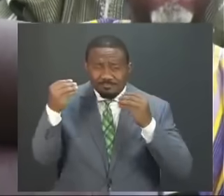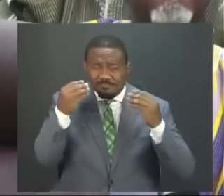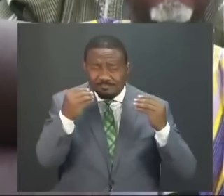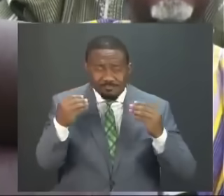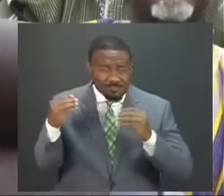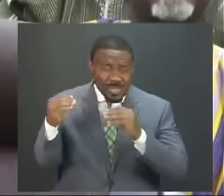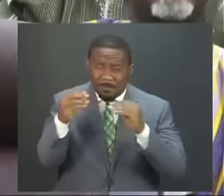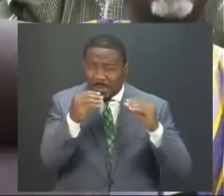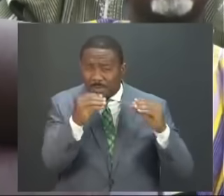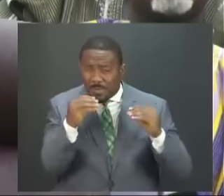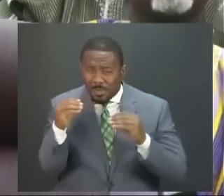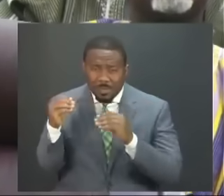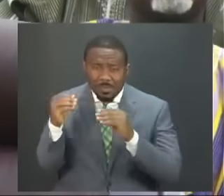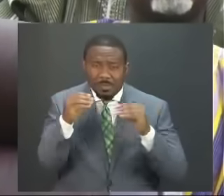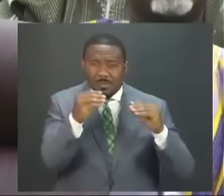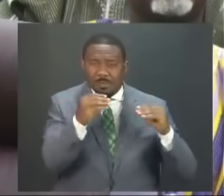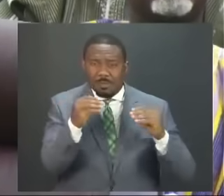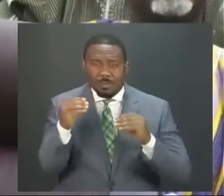Please.